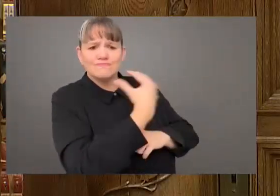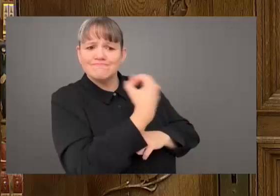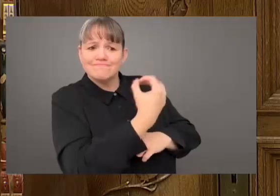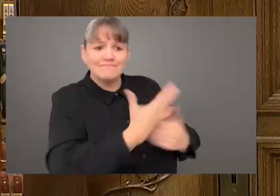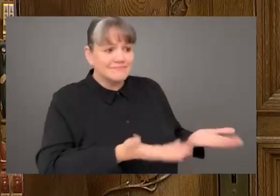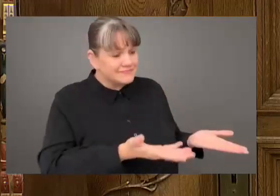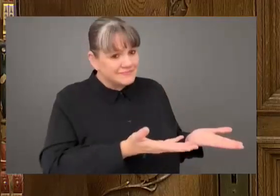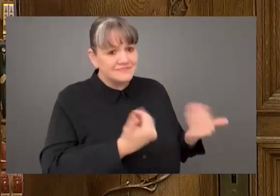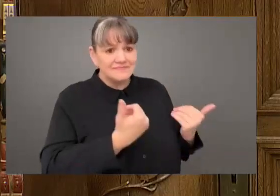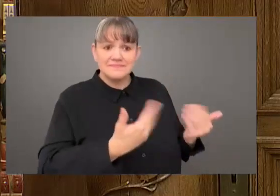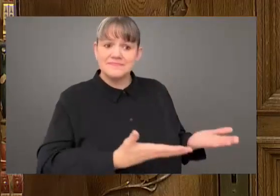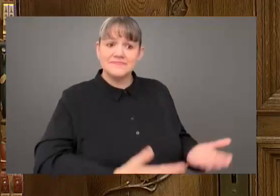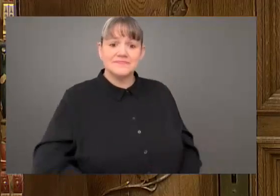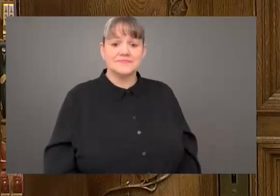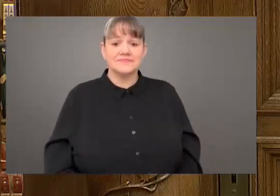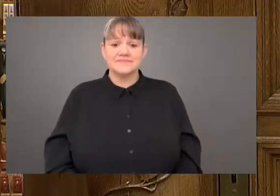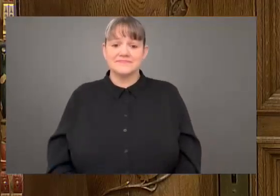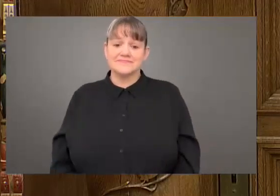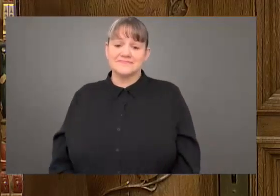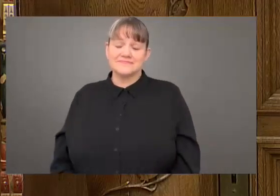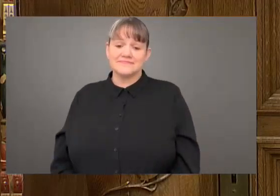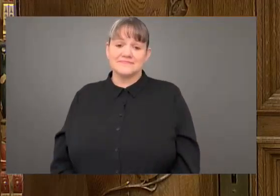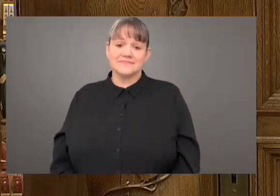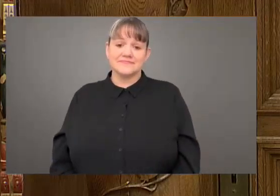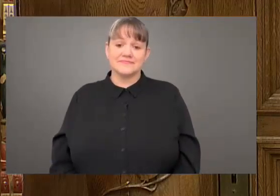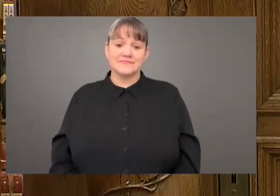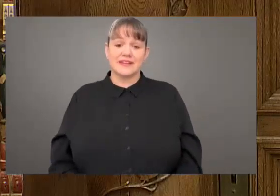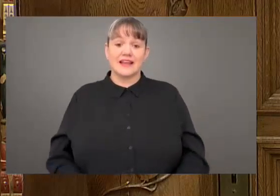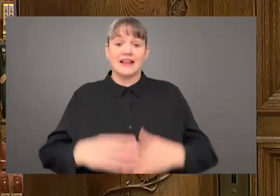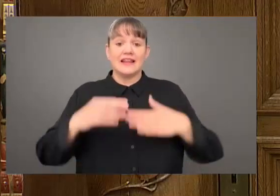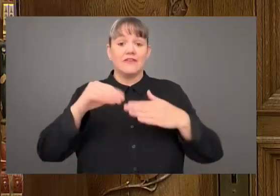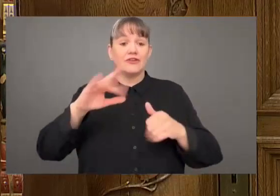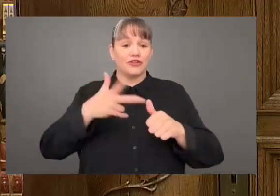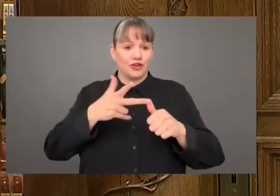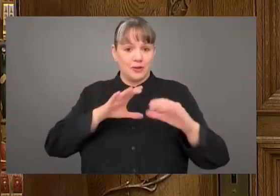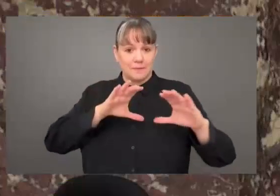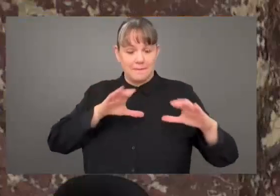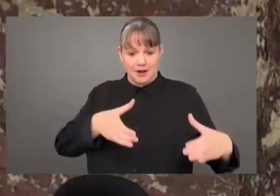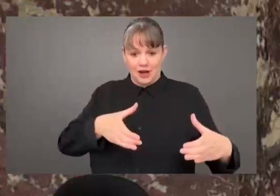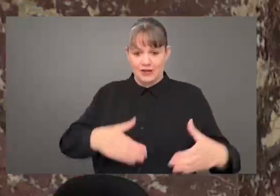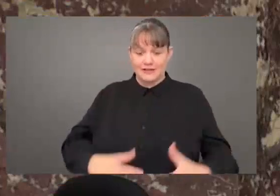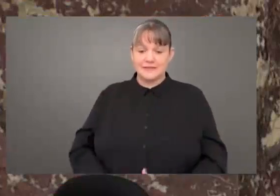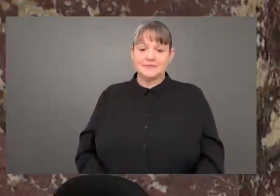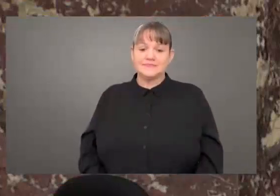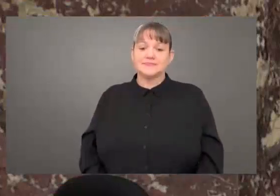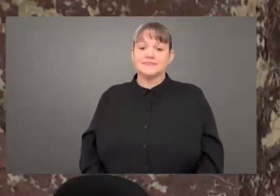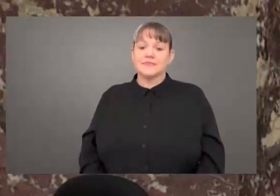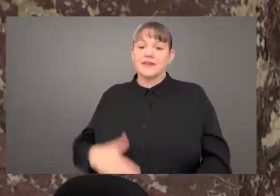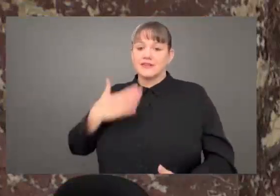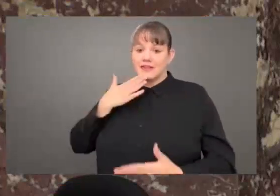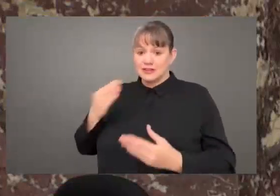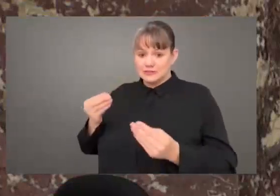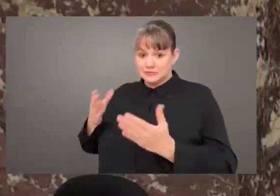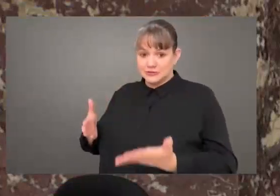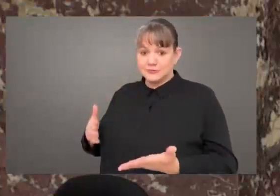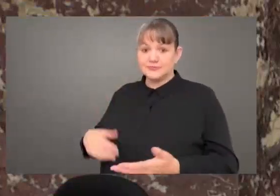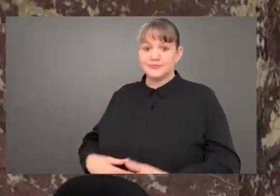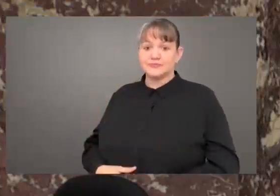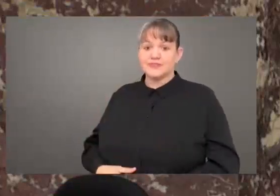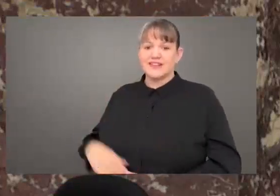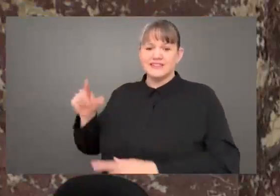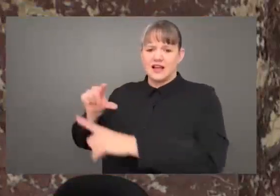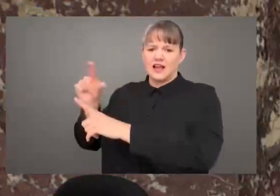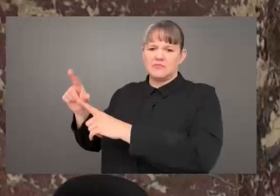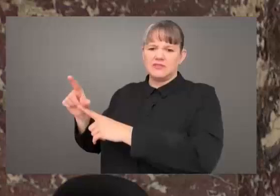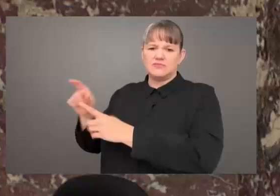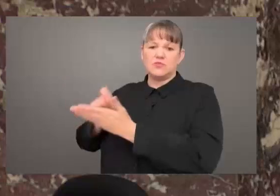Leader of the third party. Thank you, Mr. Speaker. This government has weakened a policy that required new LNG export plants to